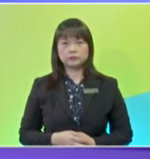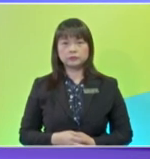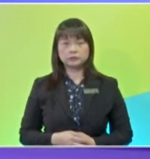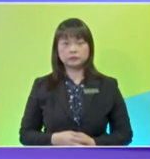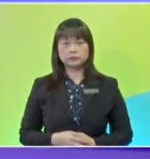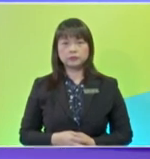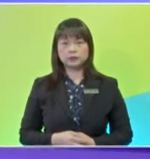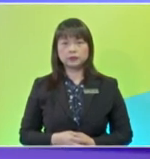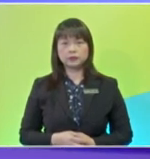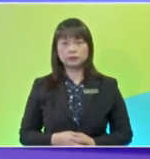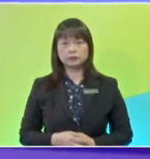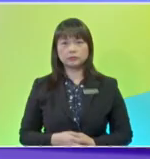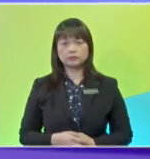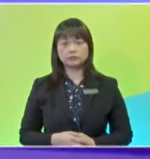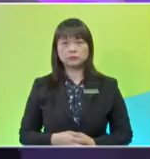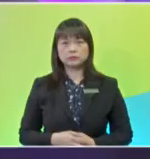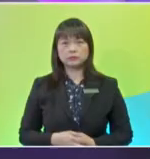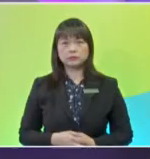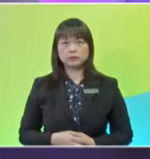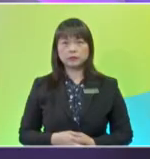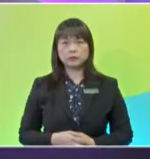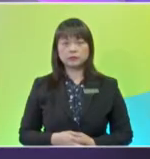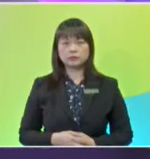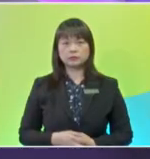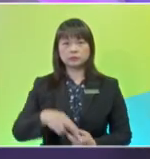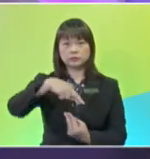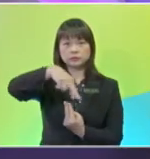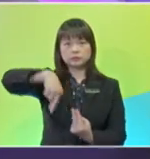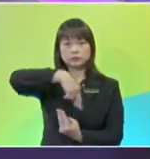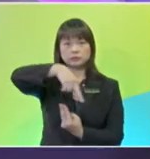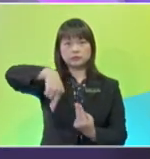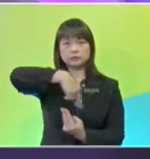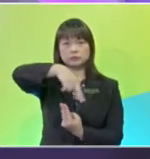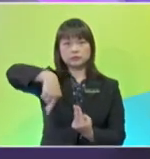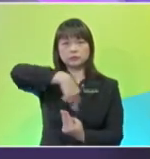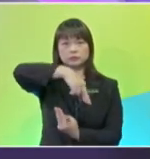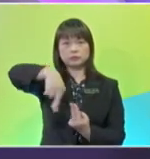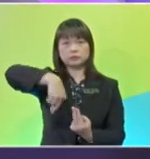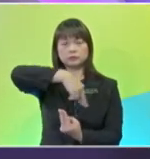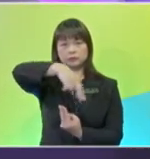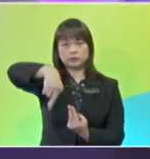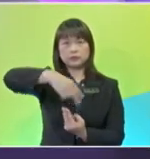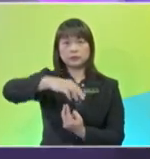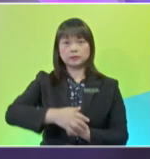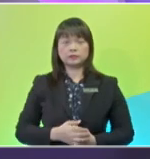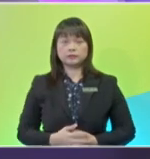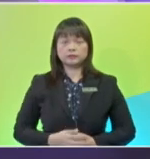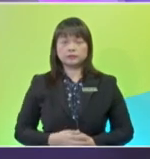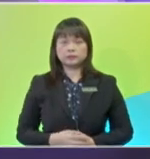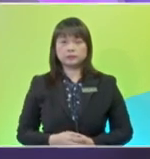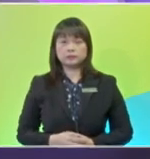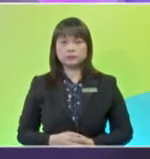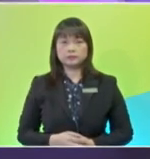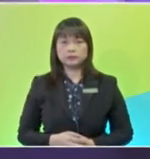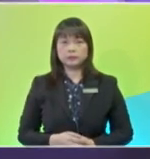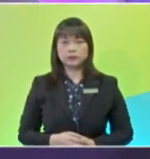is a revolution. Okay. So, this is a revolution. You're going to move around the moon. Okay. So the moon is actually